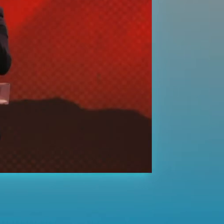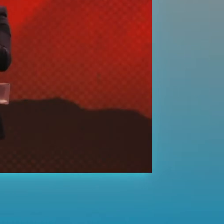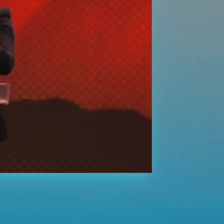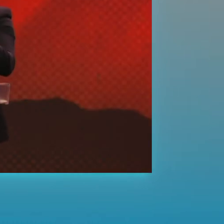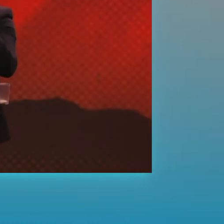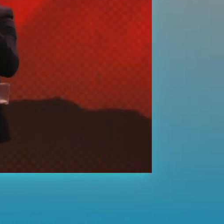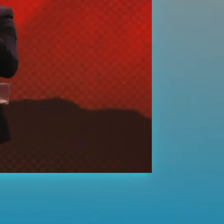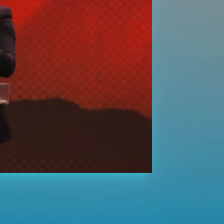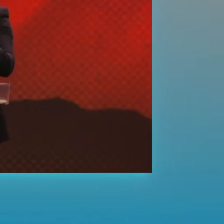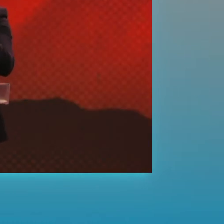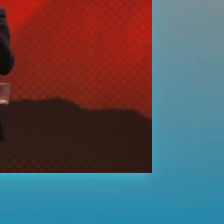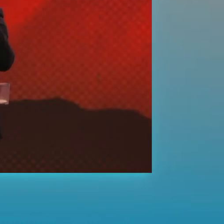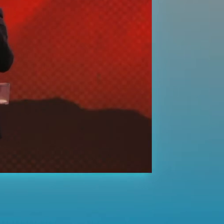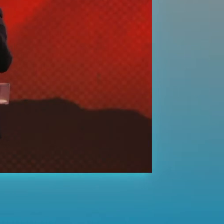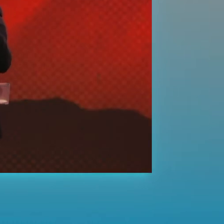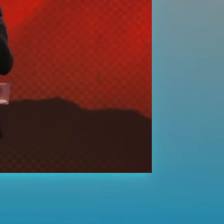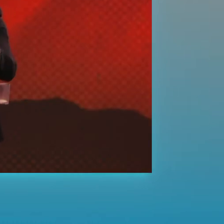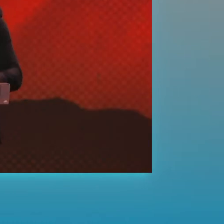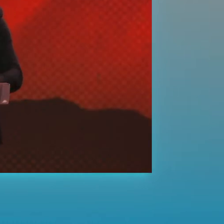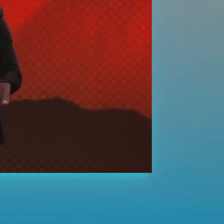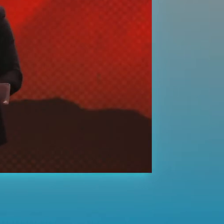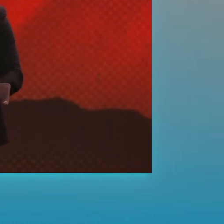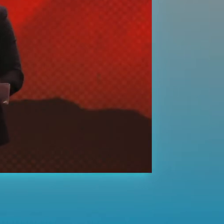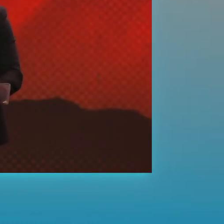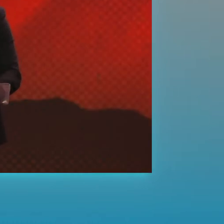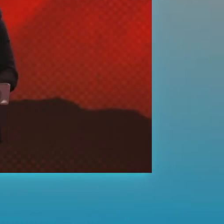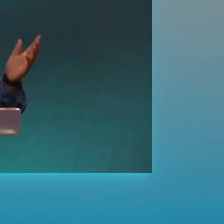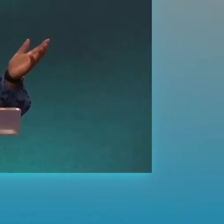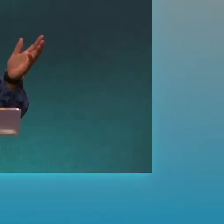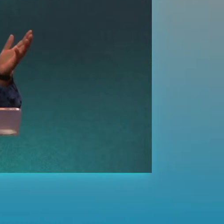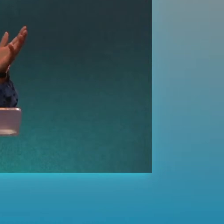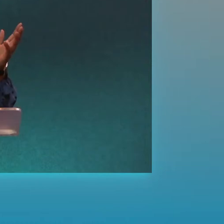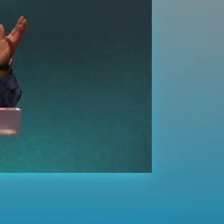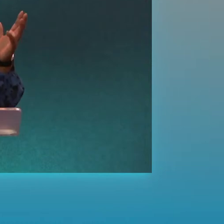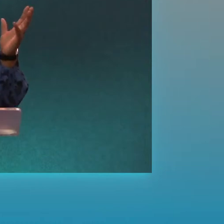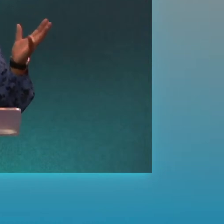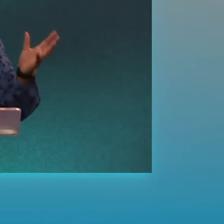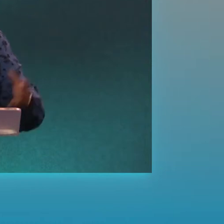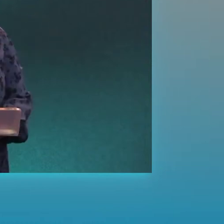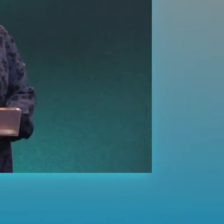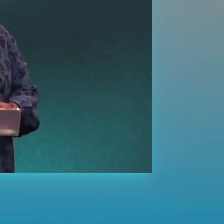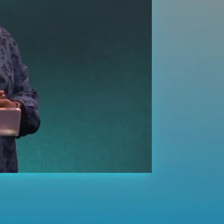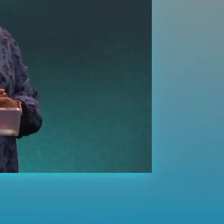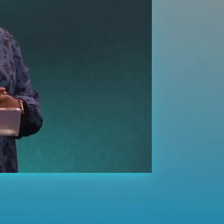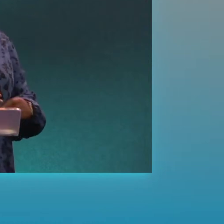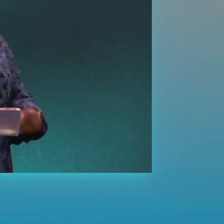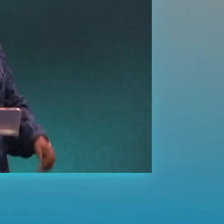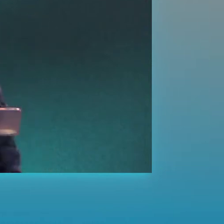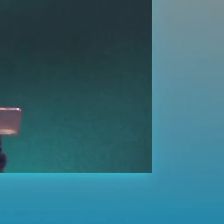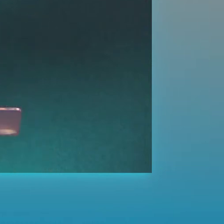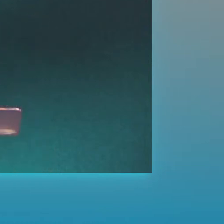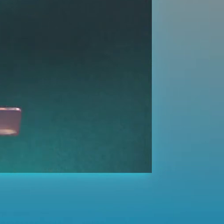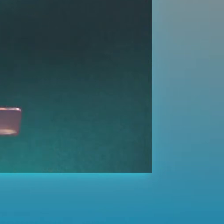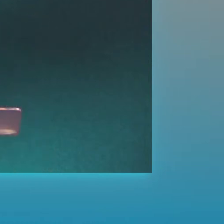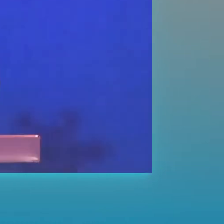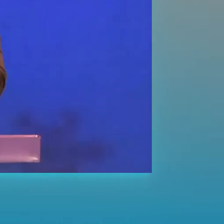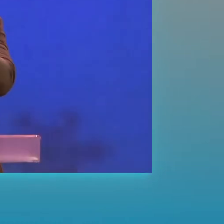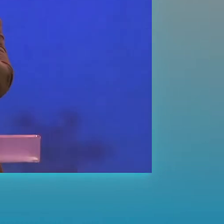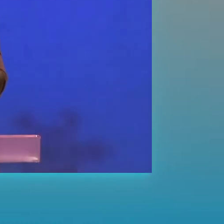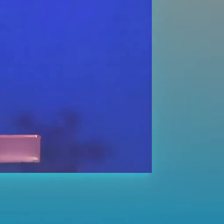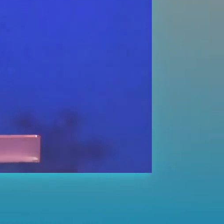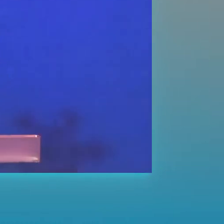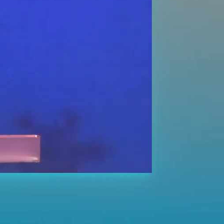Jesus Christ, Jesus, my living. Let's try it. Hallelujah. Praise the one who set